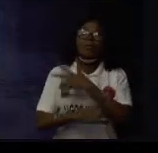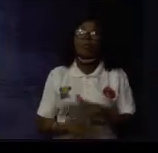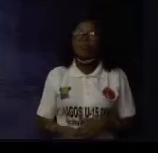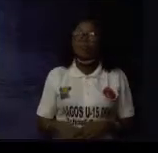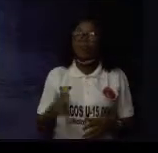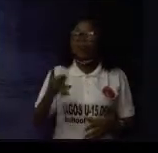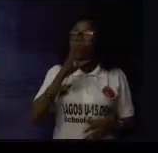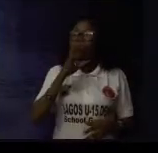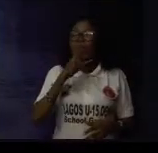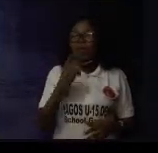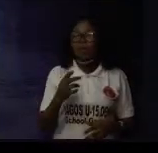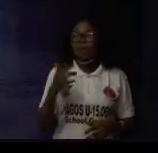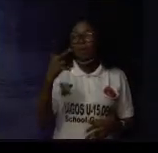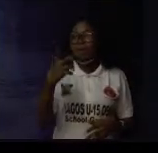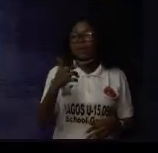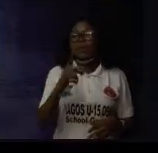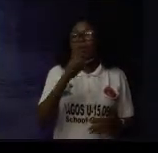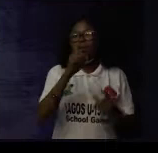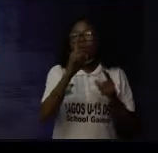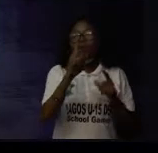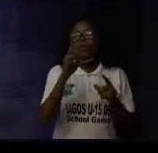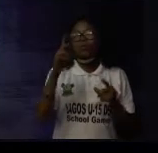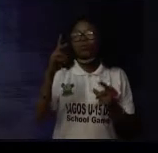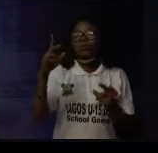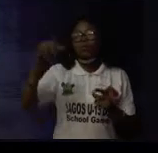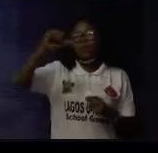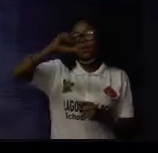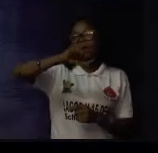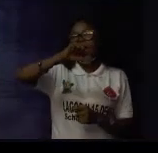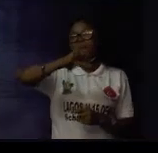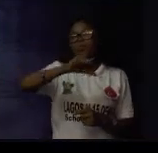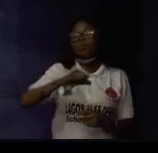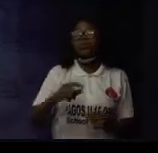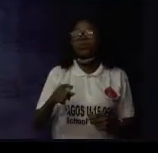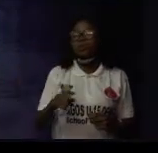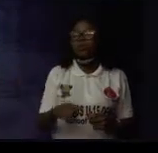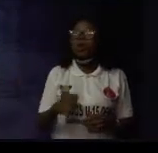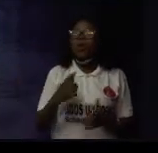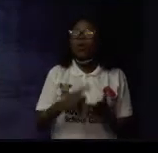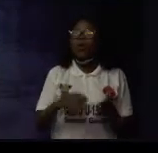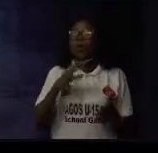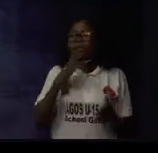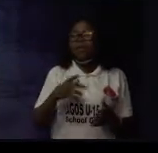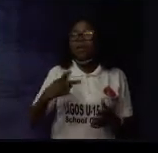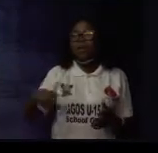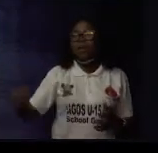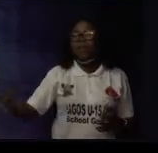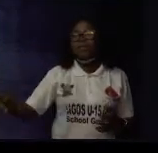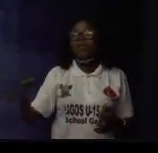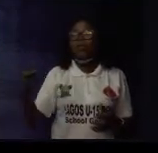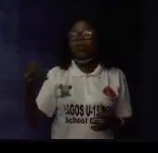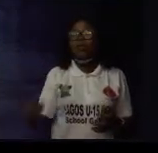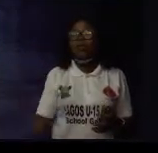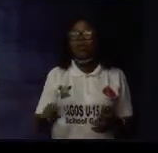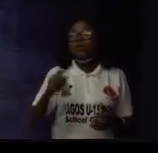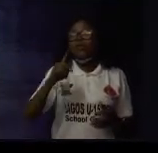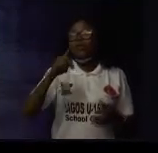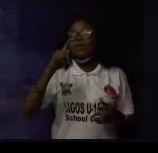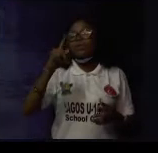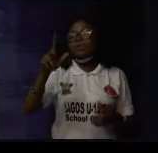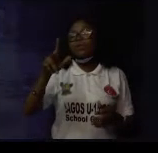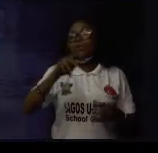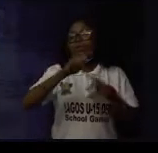angle, the corner, where two lines meet. So you would not find any other angle apart from these three. What other properties of triangles do we